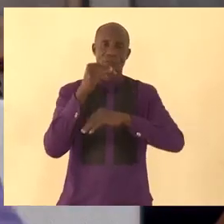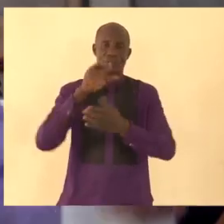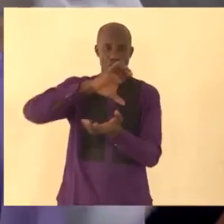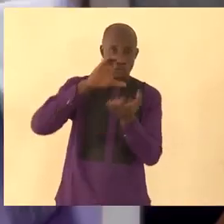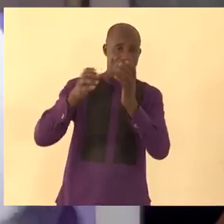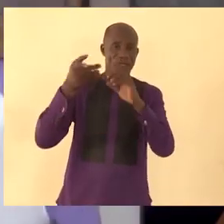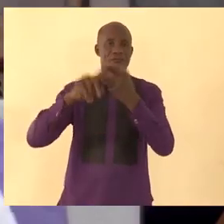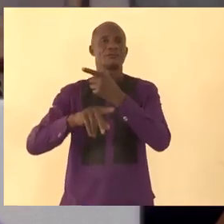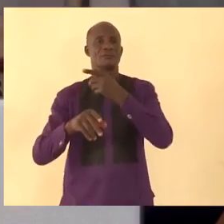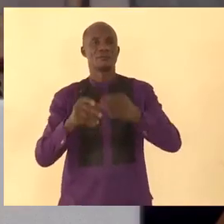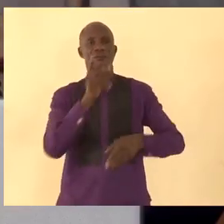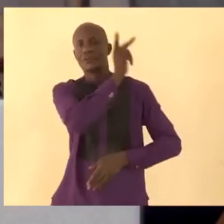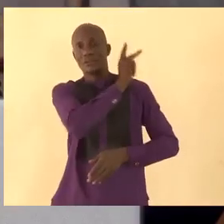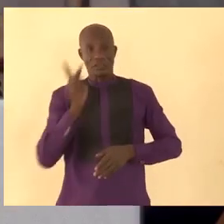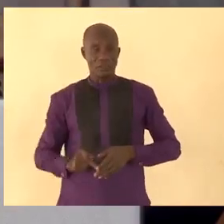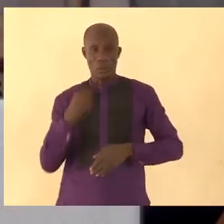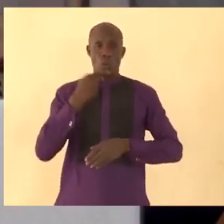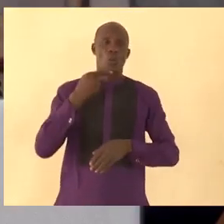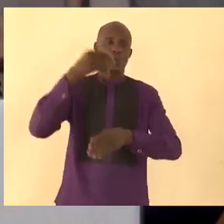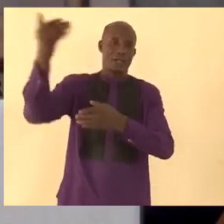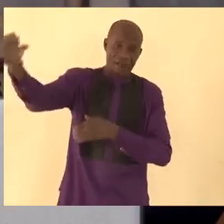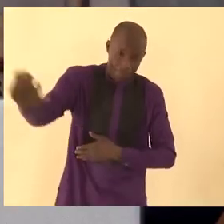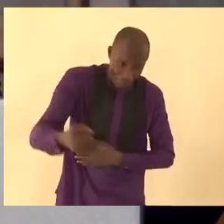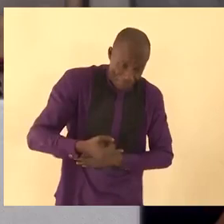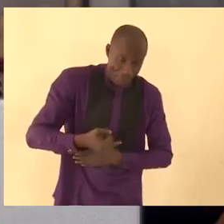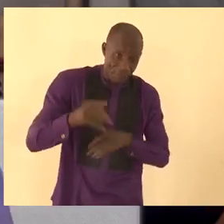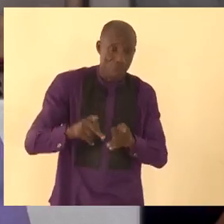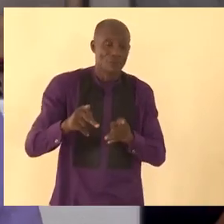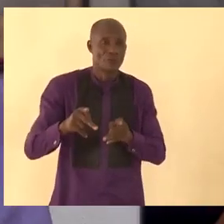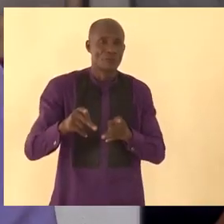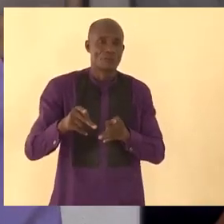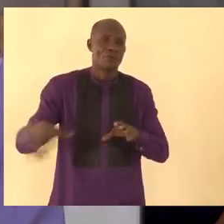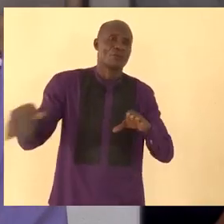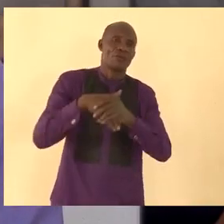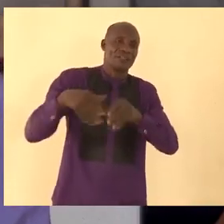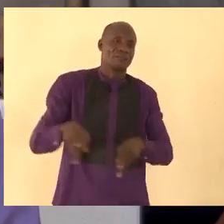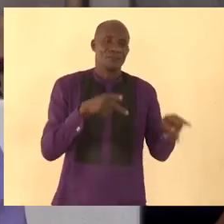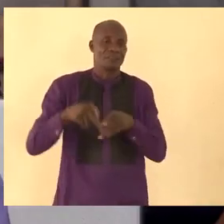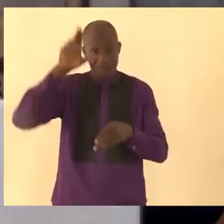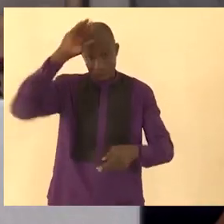calls for a wedding party for his son.